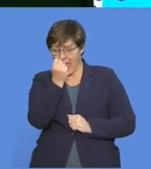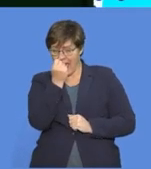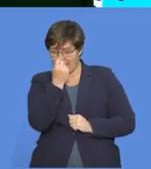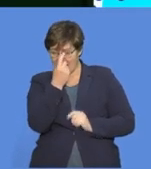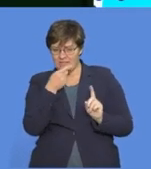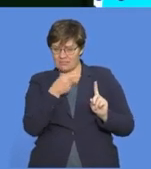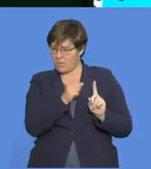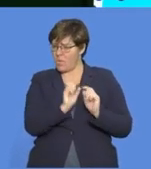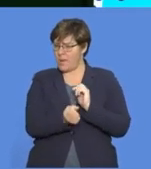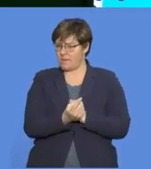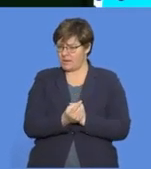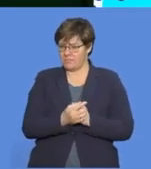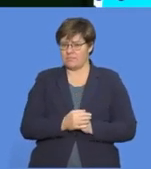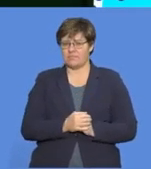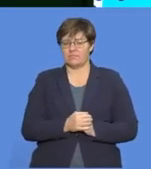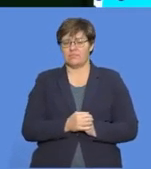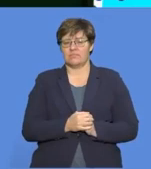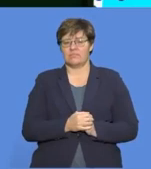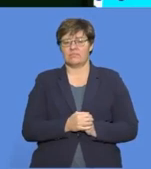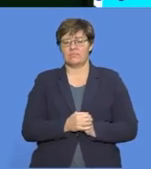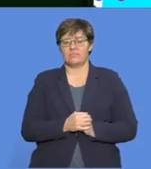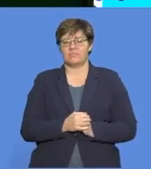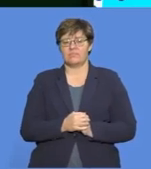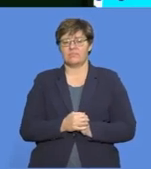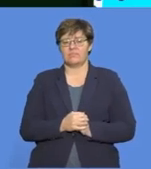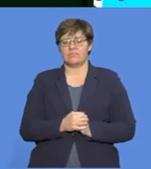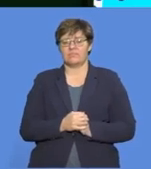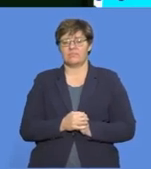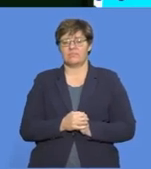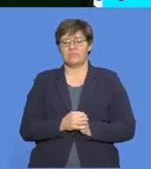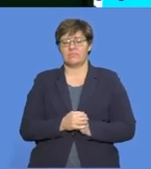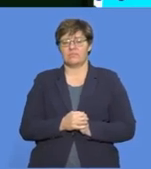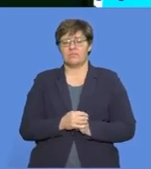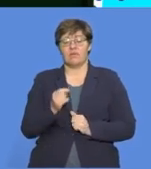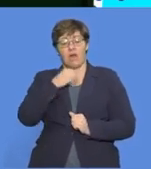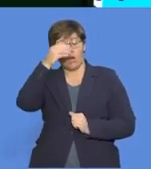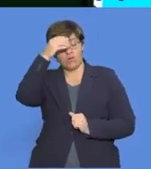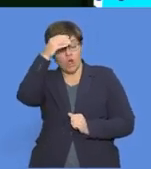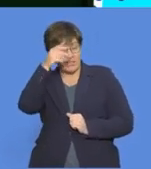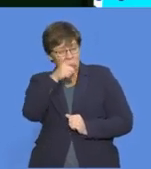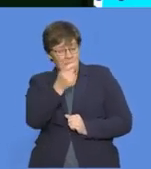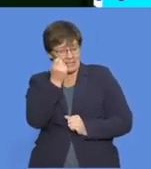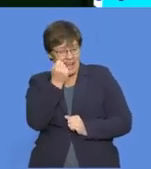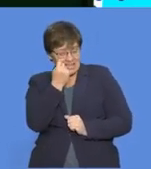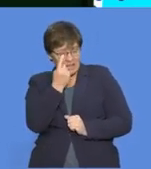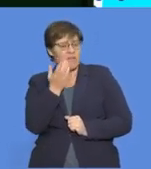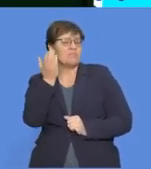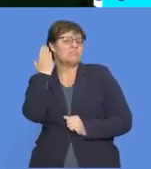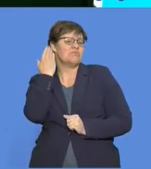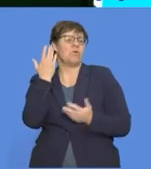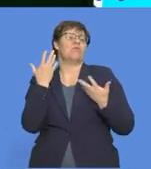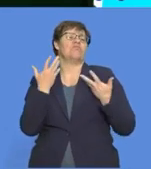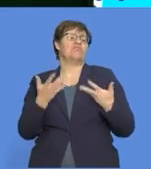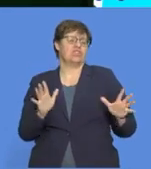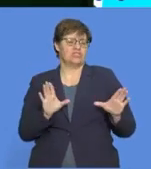To be able to understand what's going on, we need to understand the concepts that you have